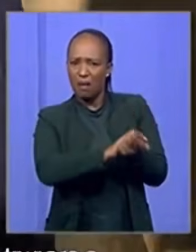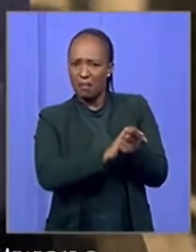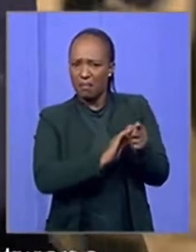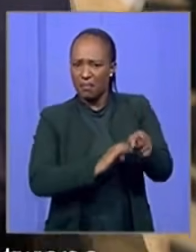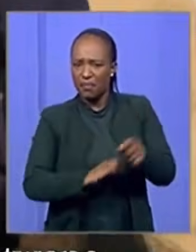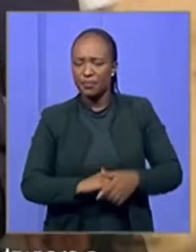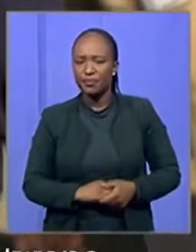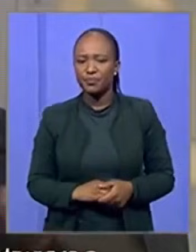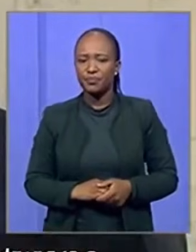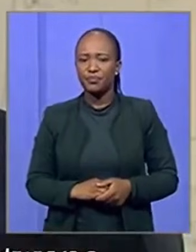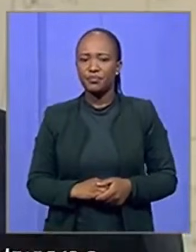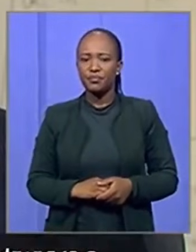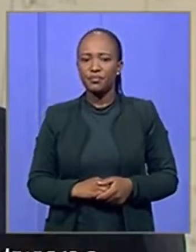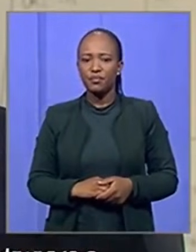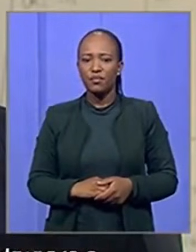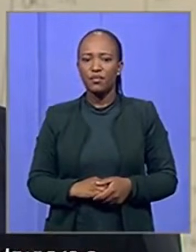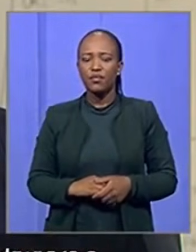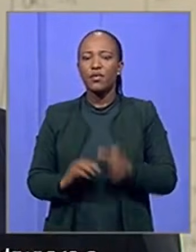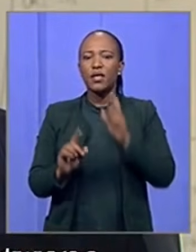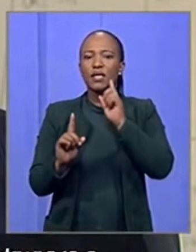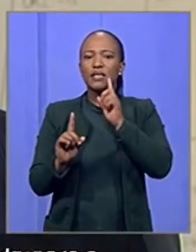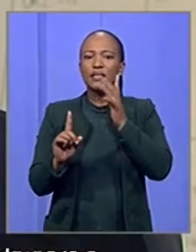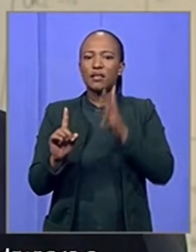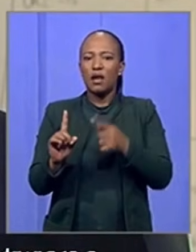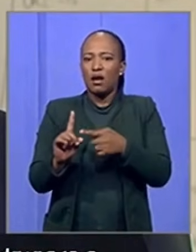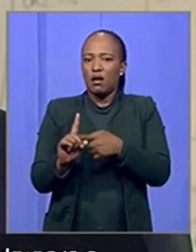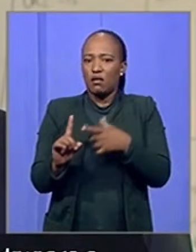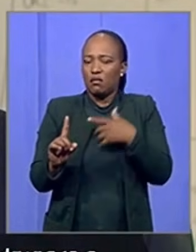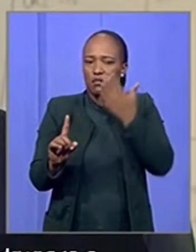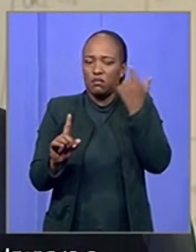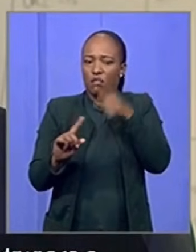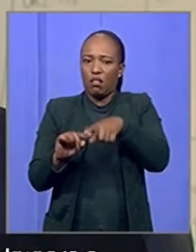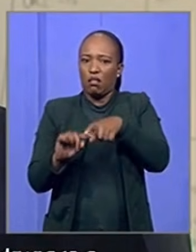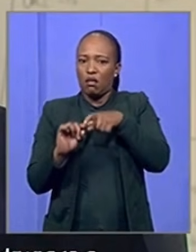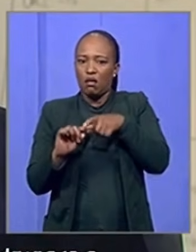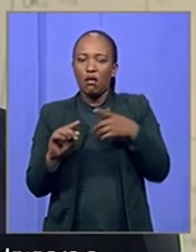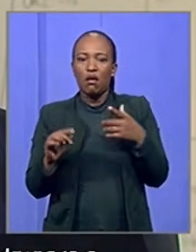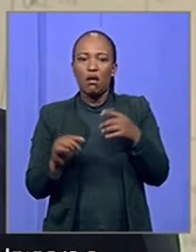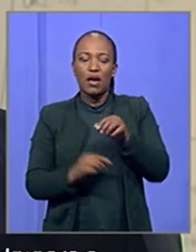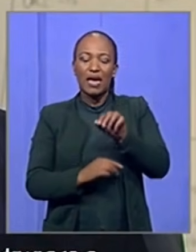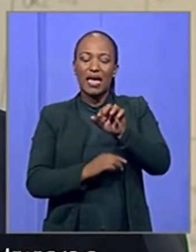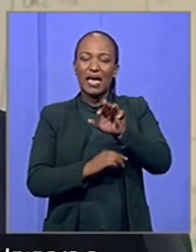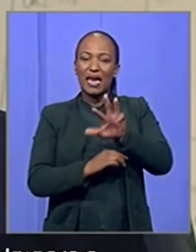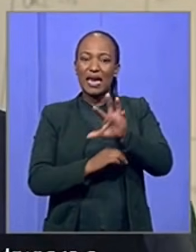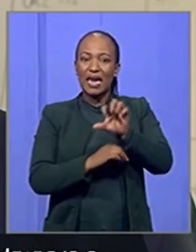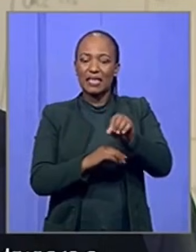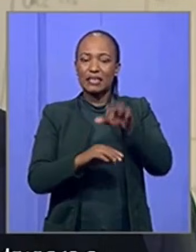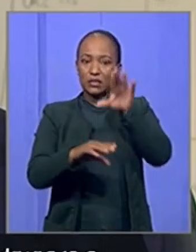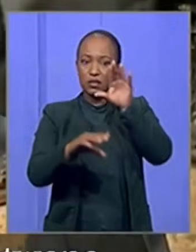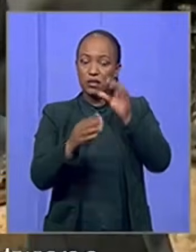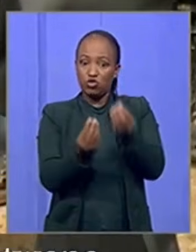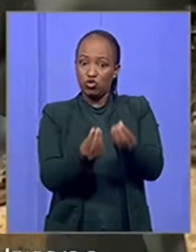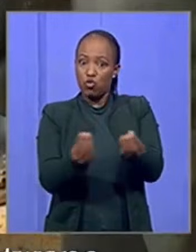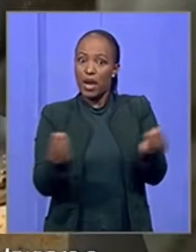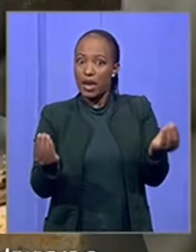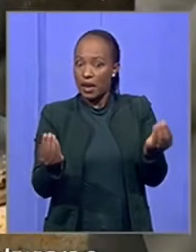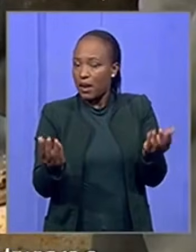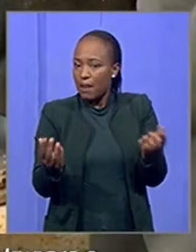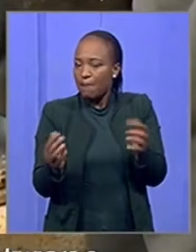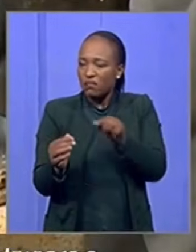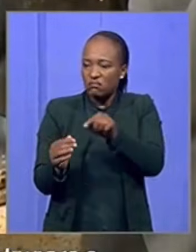educators, the trip was not sanctioned, nobody knew that the kids are gone, and 90 kids, anything, it could have been worse. Ka o le